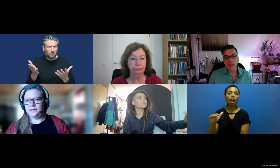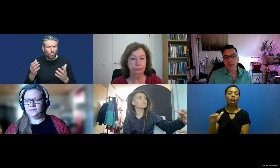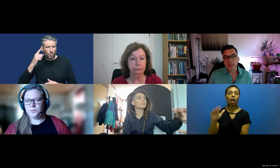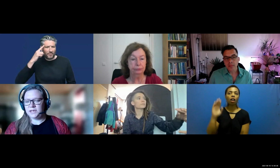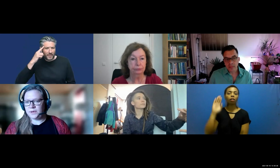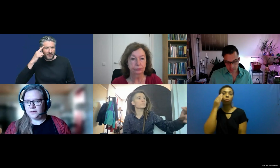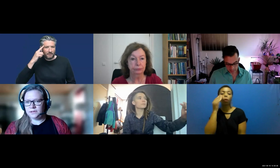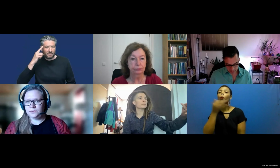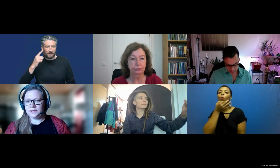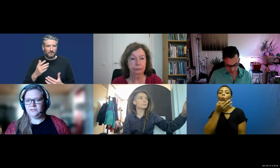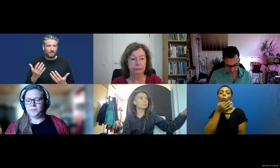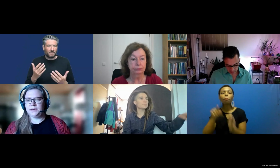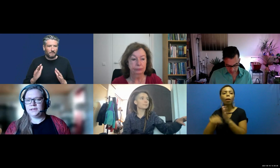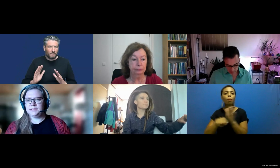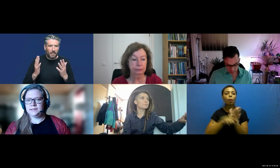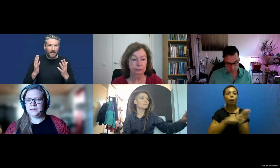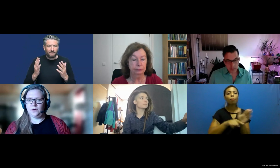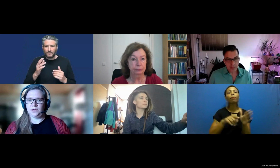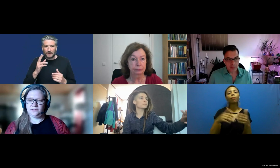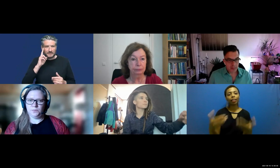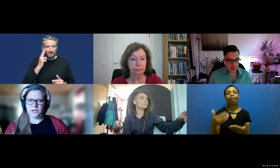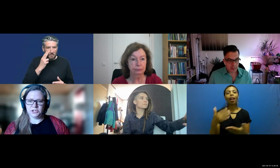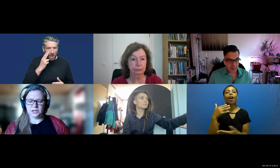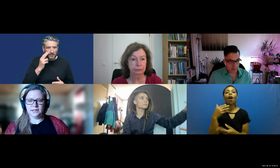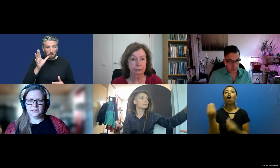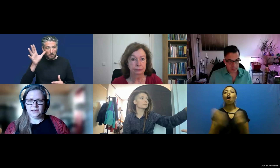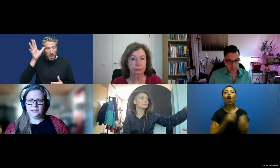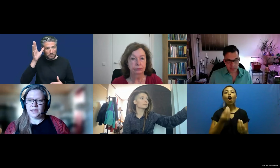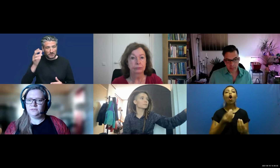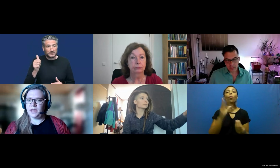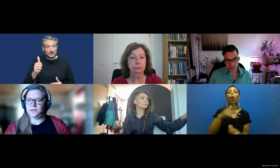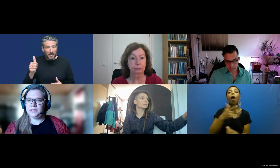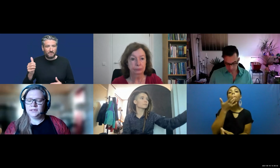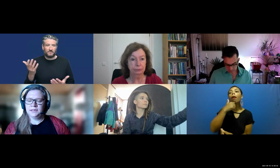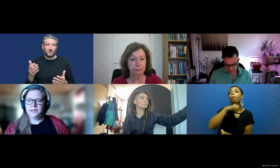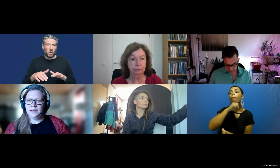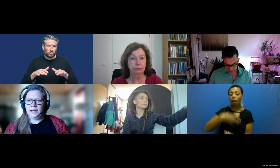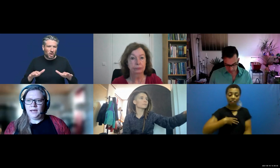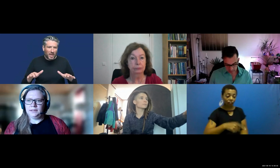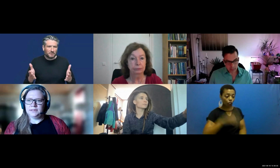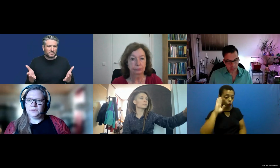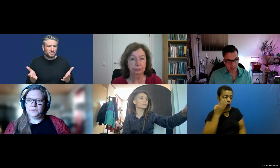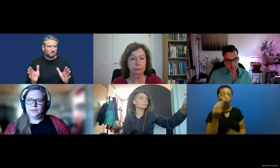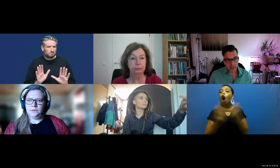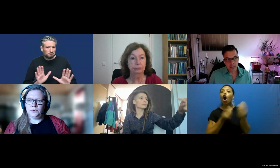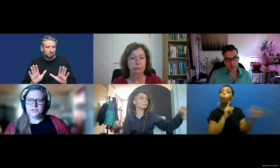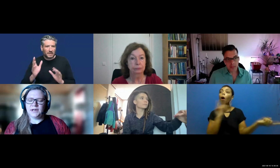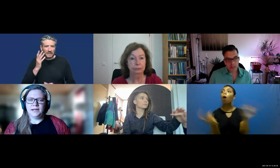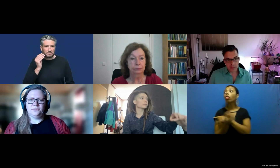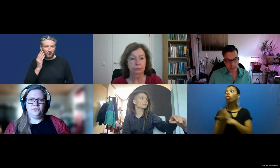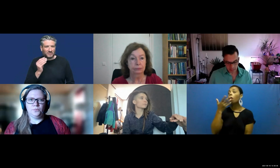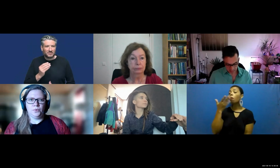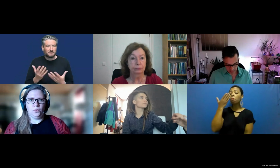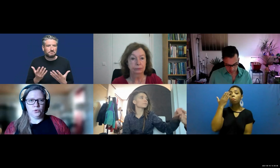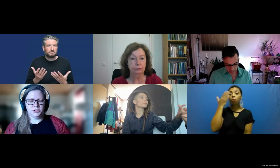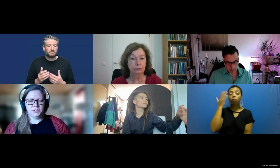how it is to be a parent with deafblindness, how it is to be a child in that family, and what kind